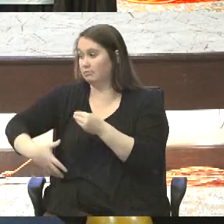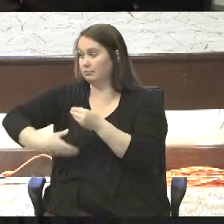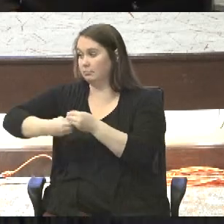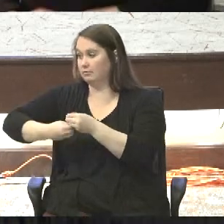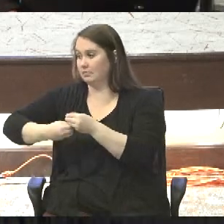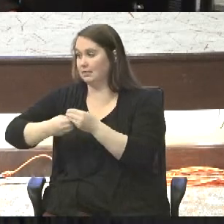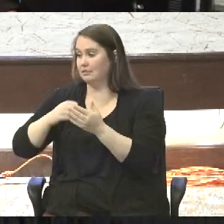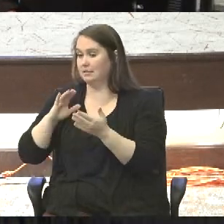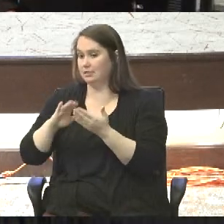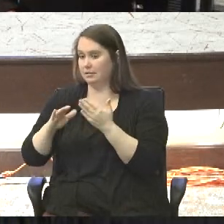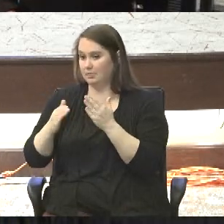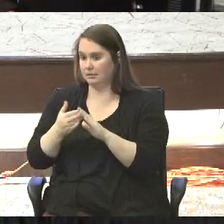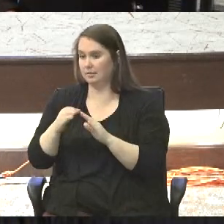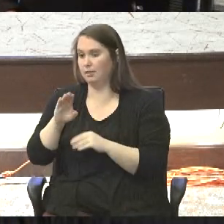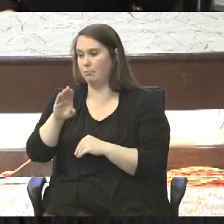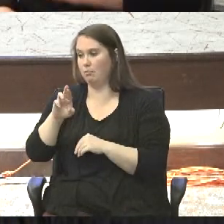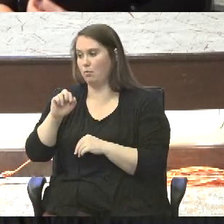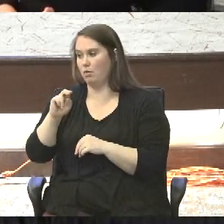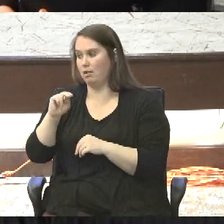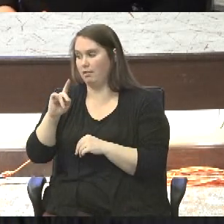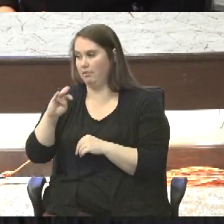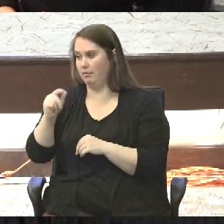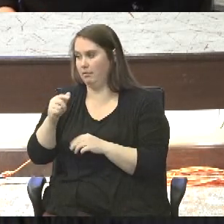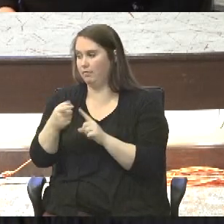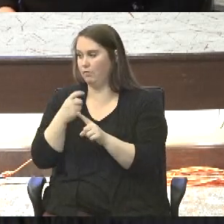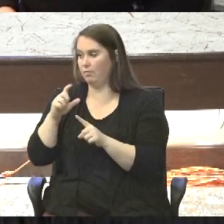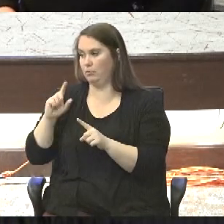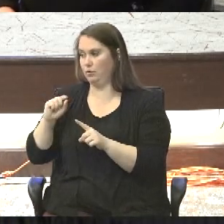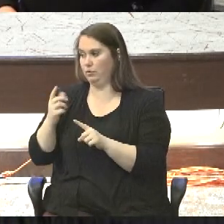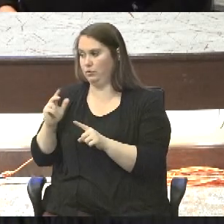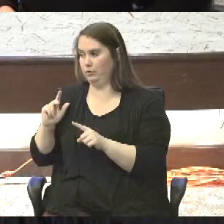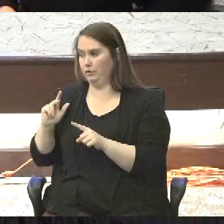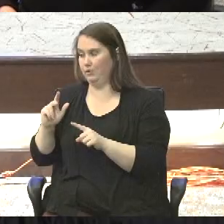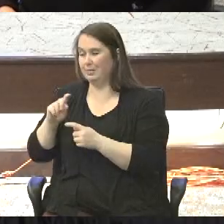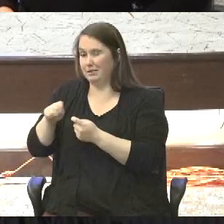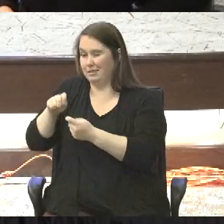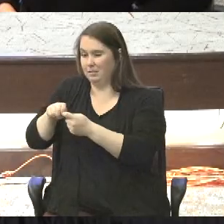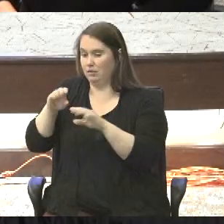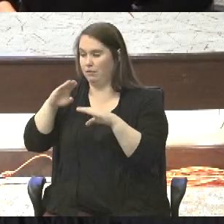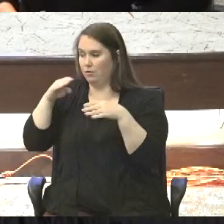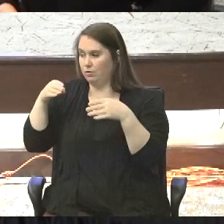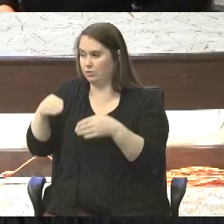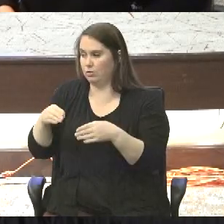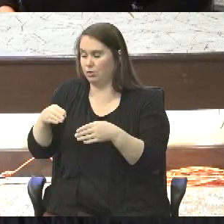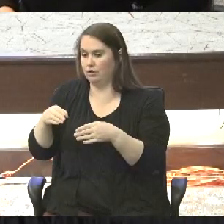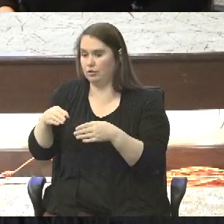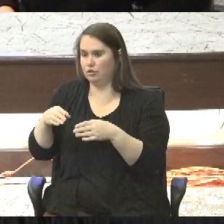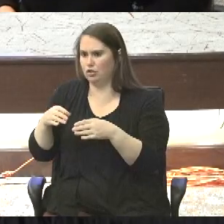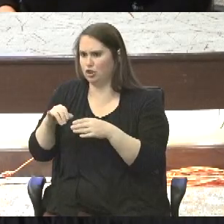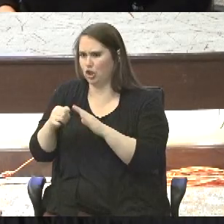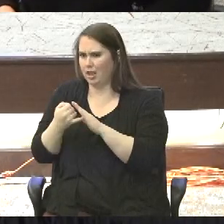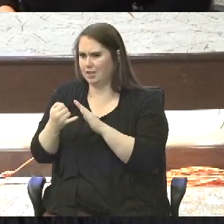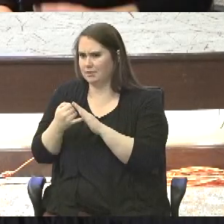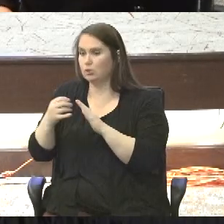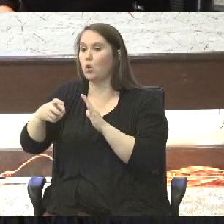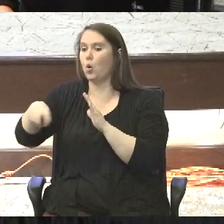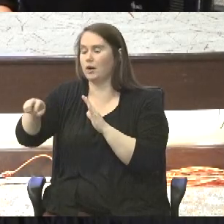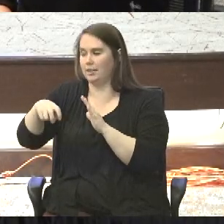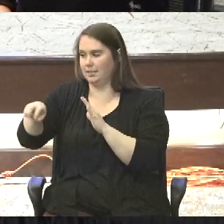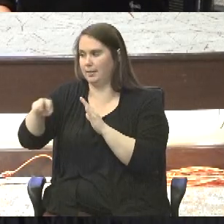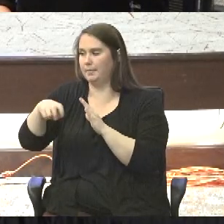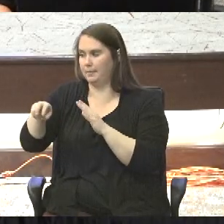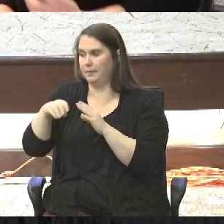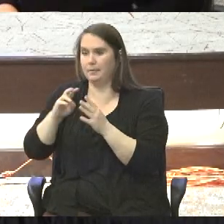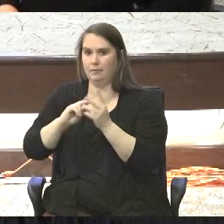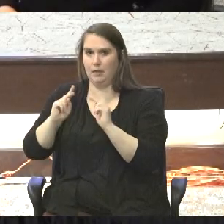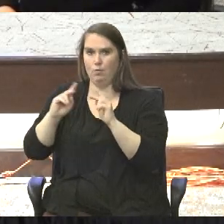branding initiative that we took on in 2023, except it exclusively focuses on tourism and aims at